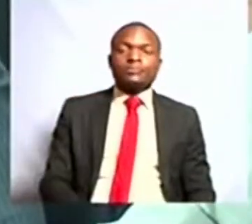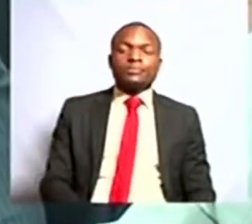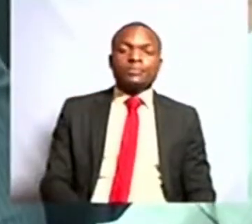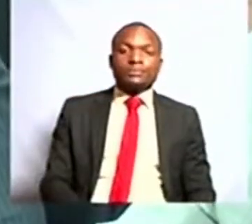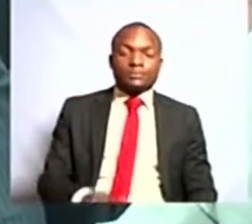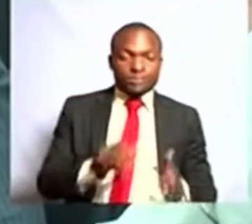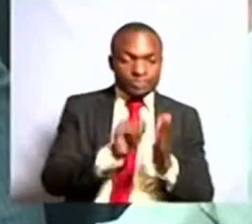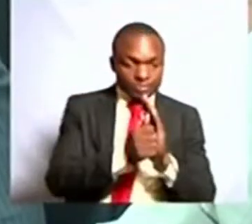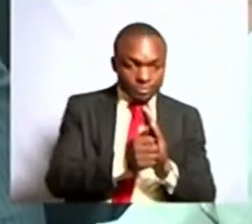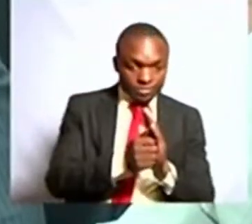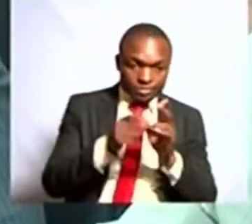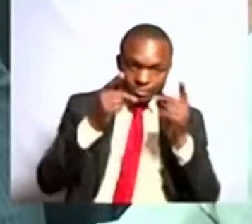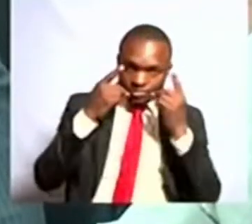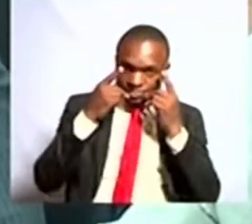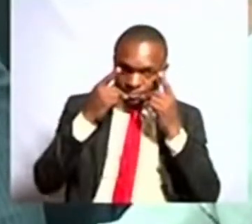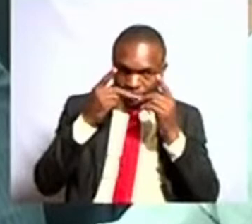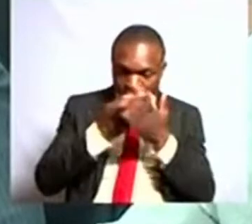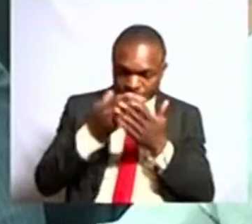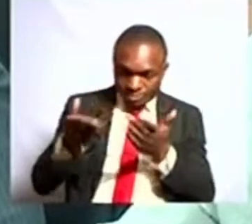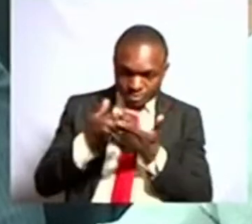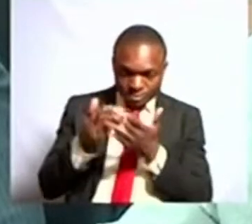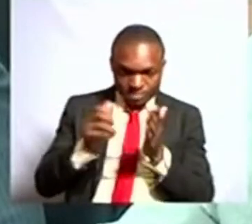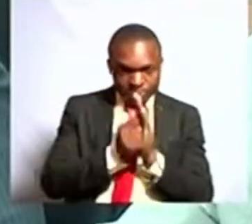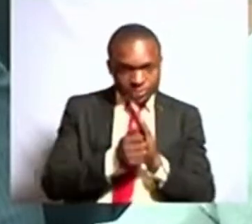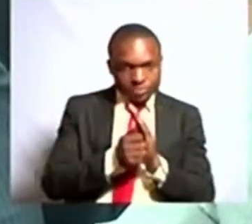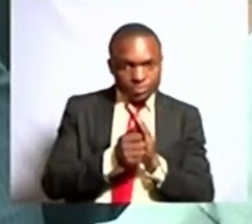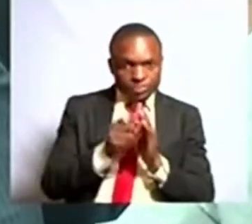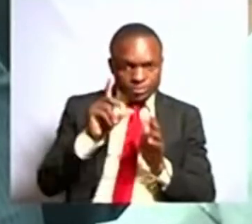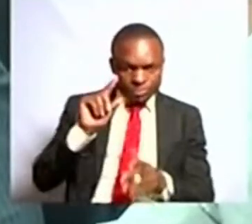the Procurement Act of 2020 does not allow this.